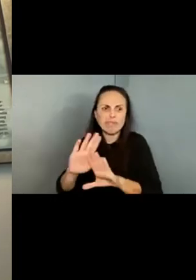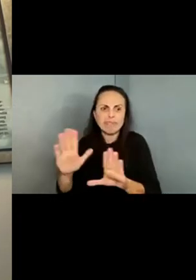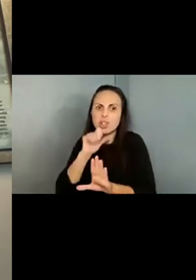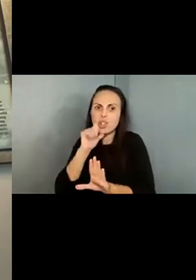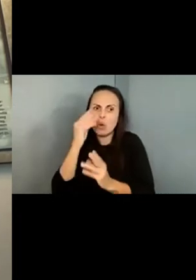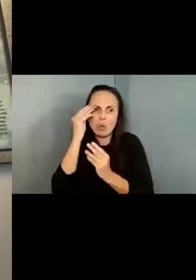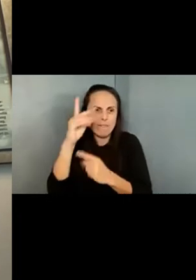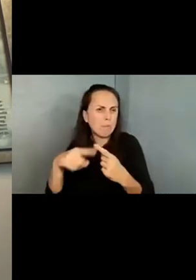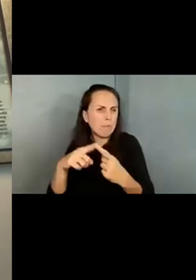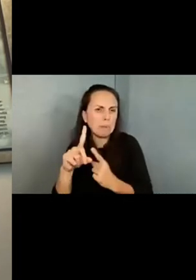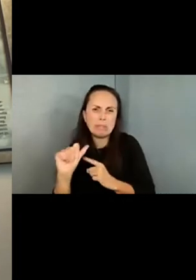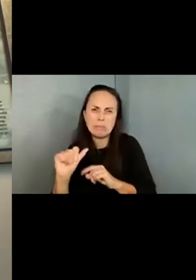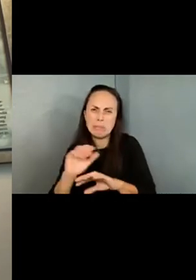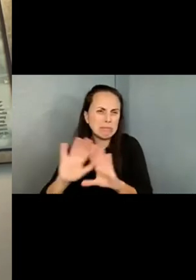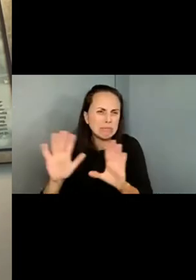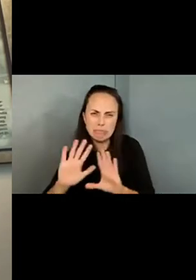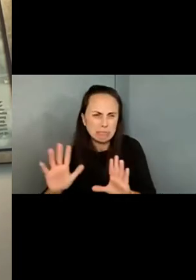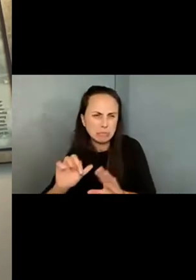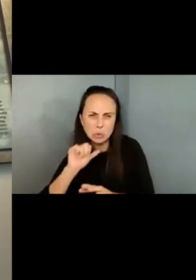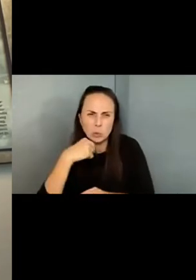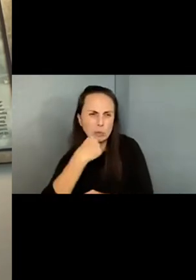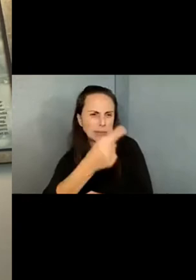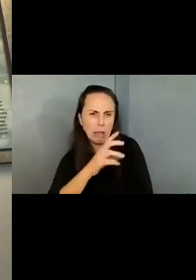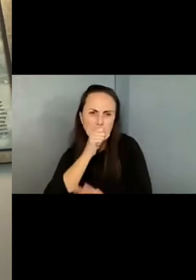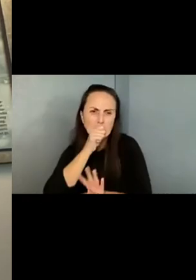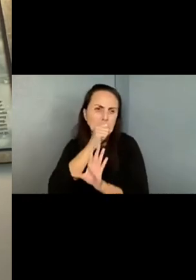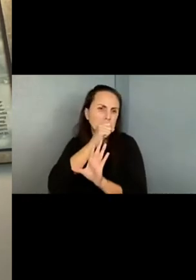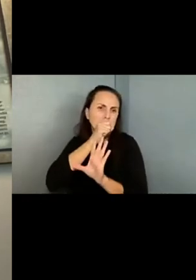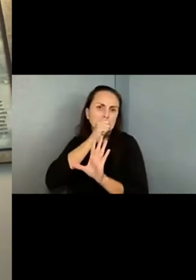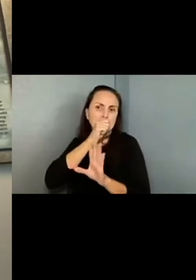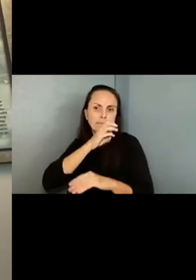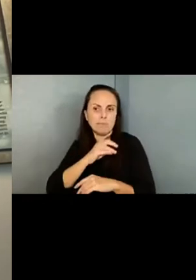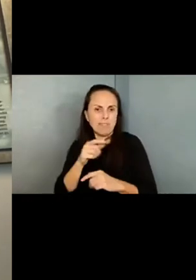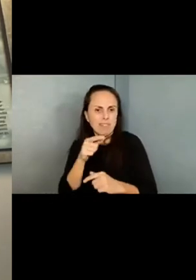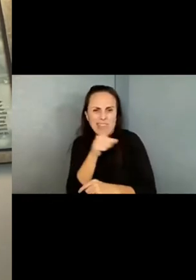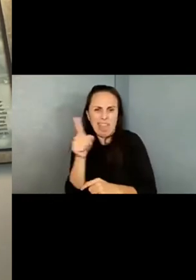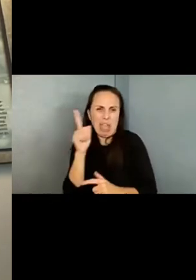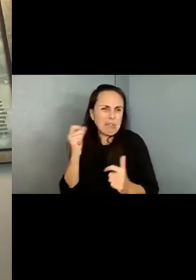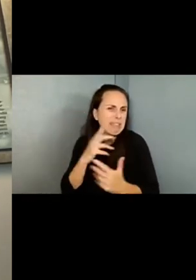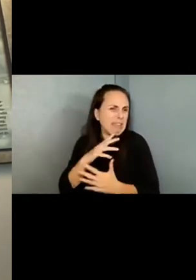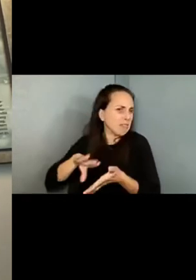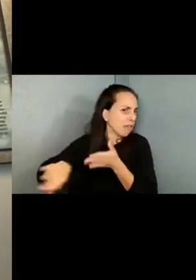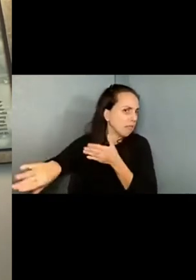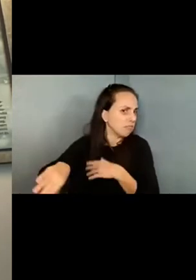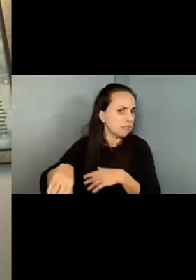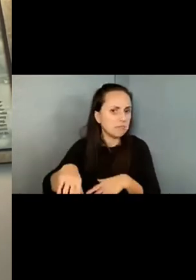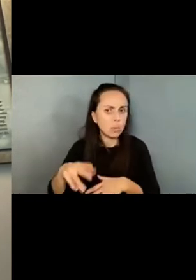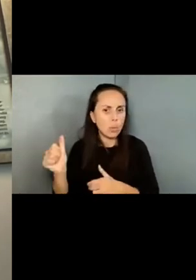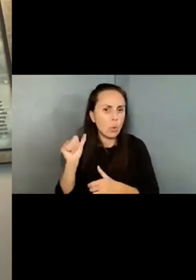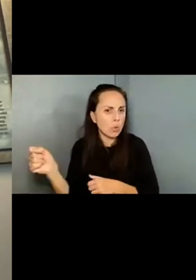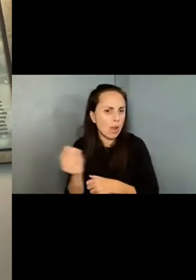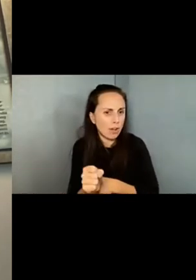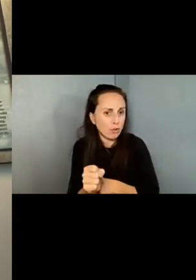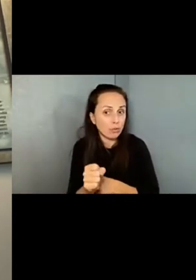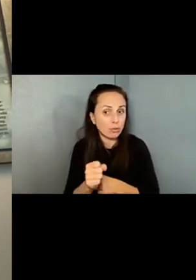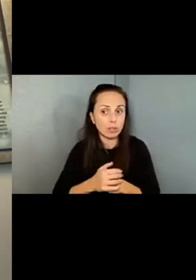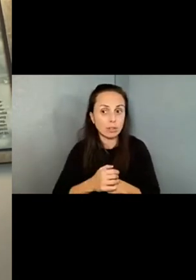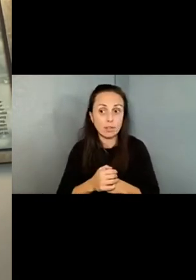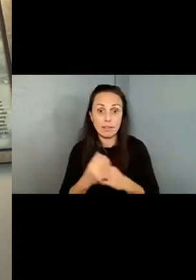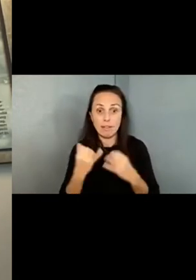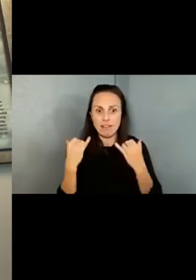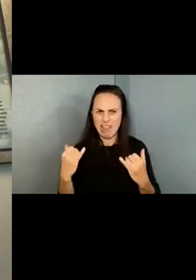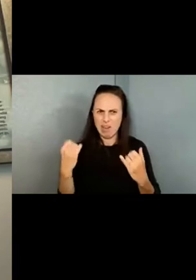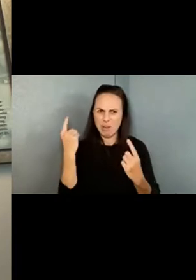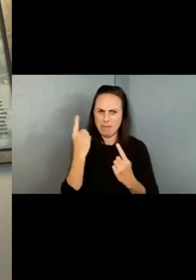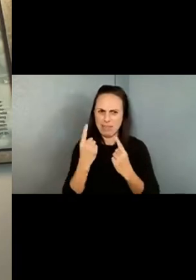my disability to potential search committees, lest they be scared off from hiring me. And now I'm thinking